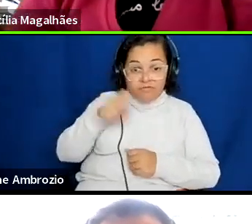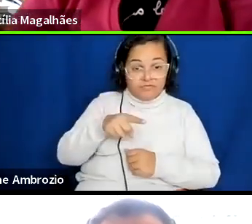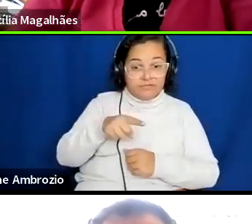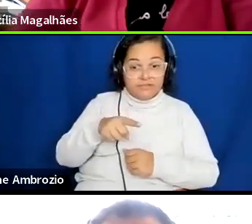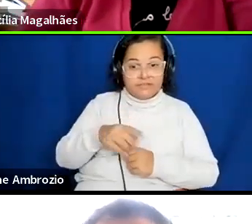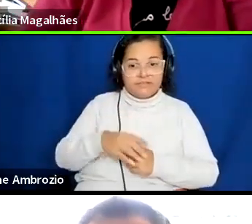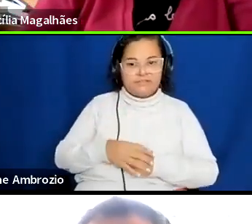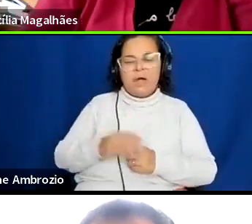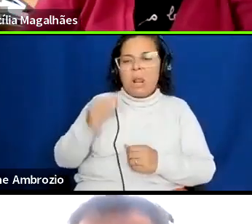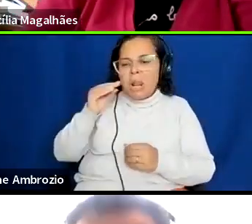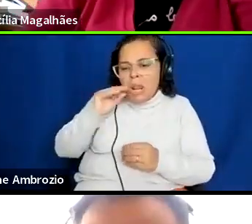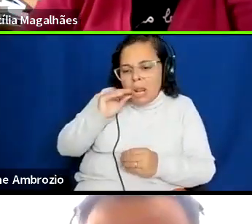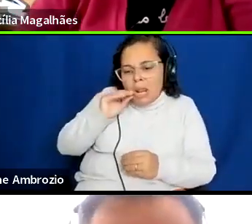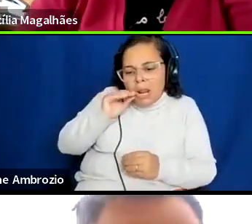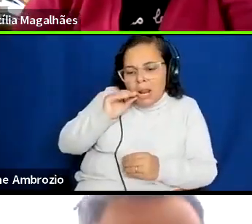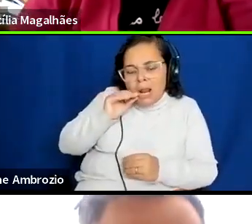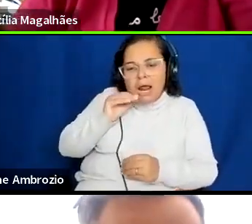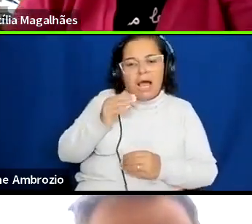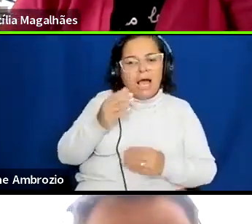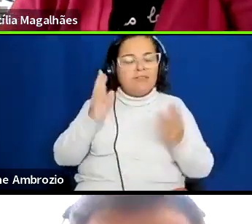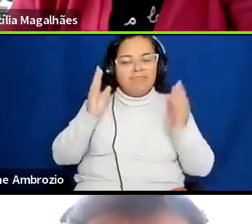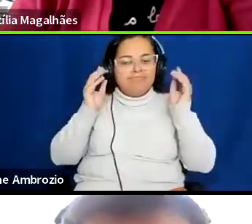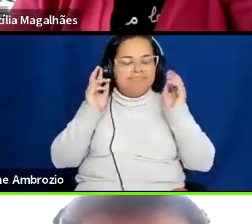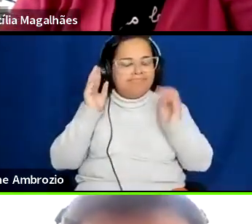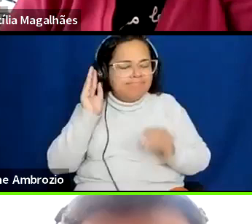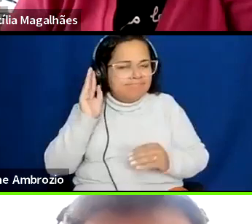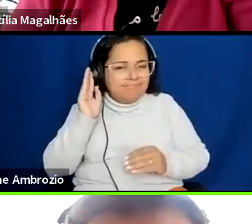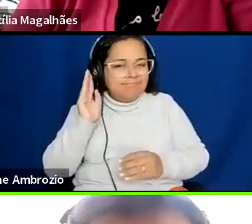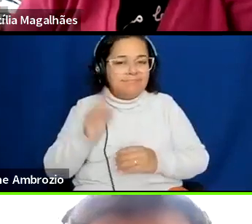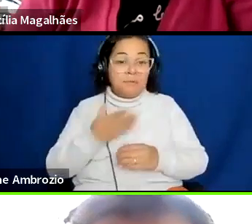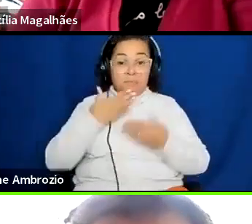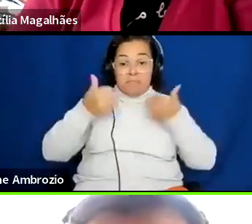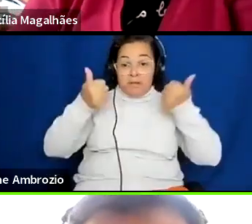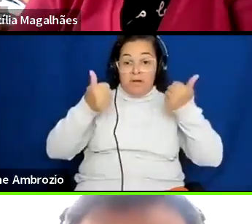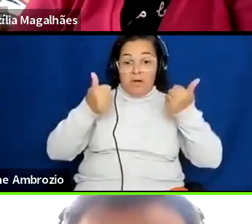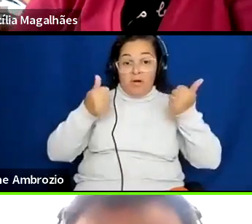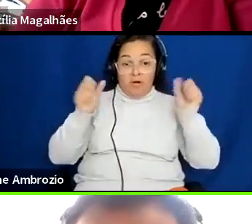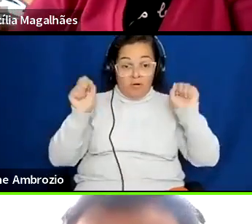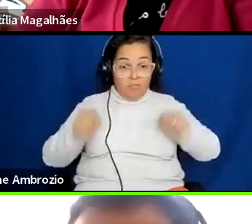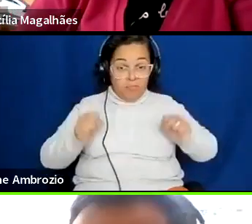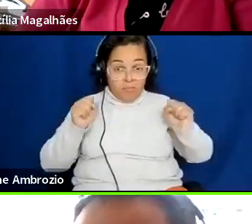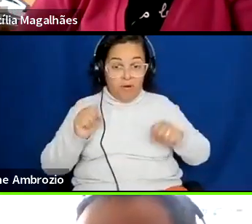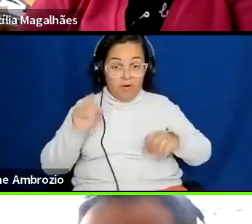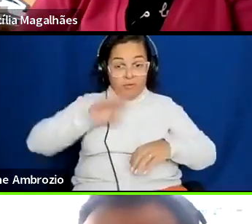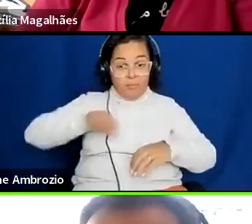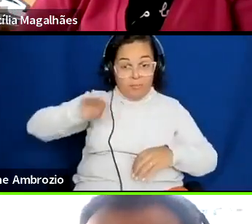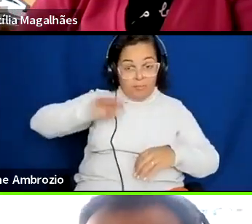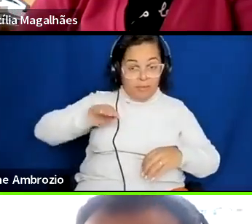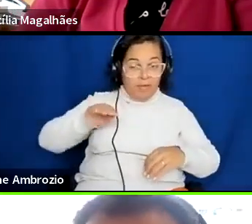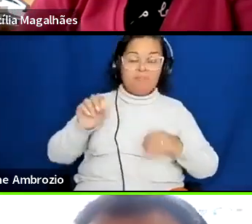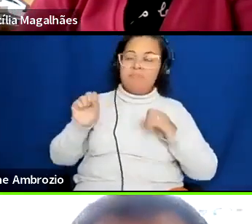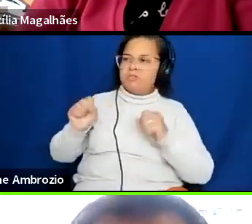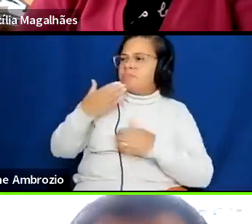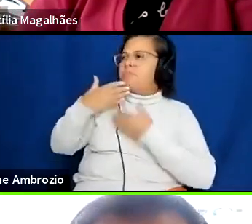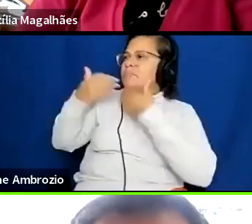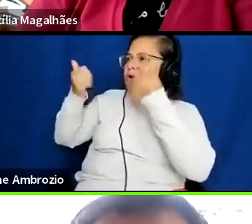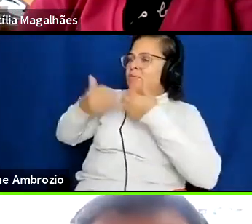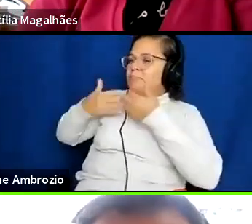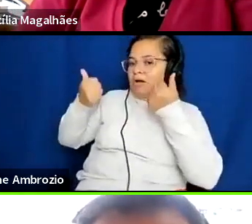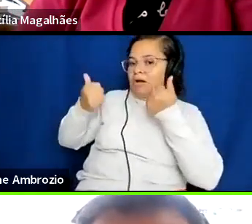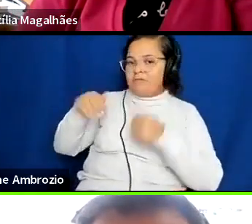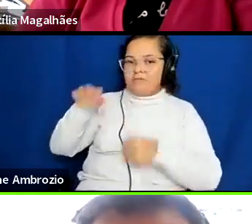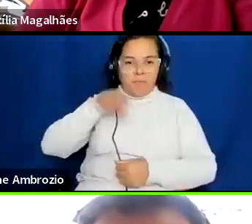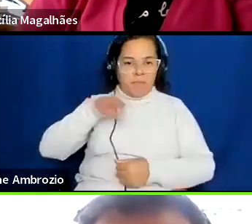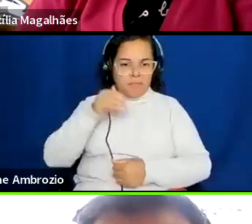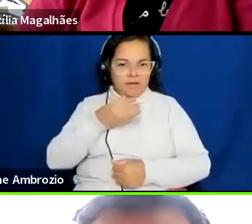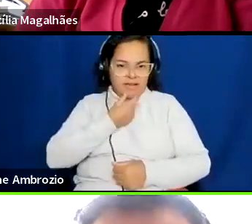Muito baixo. Para mim, tá muito baixo. Esse tá melhor agora? Posso falar? Ah, melhor, melhor. É, eu vou fazer em inglês, tudo bem,